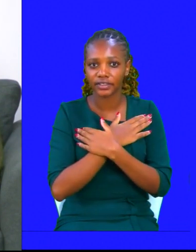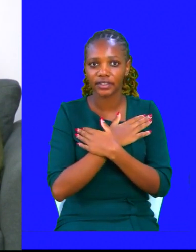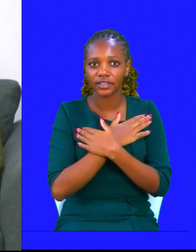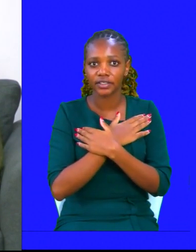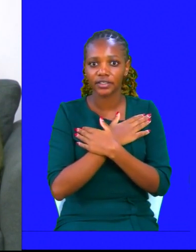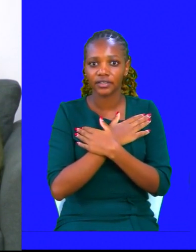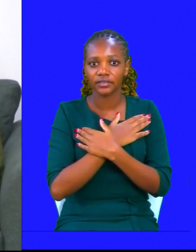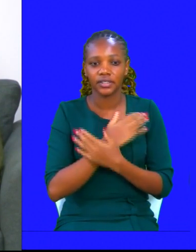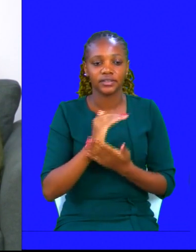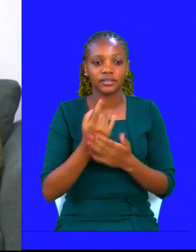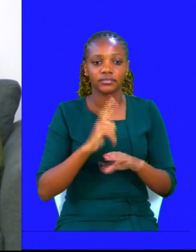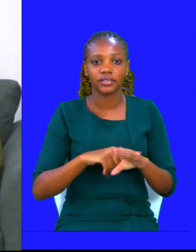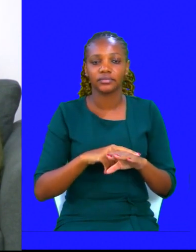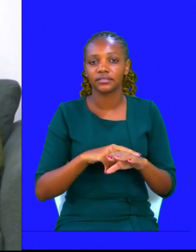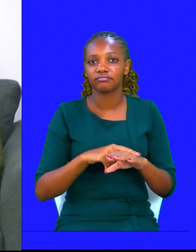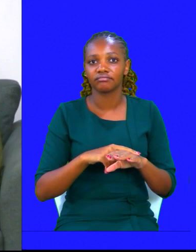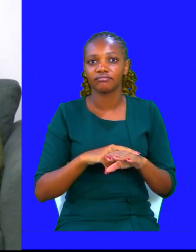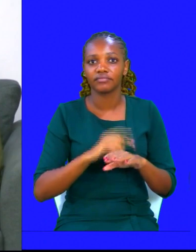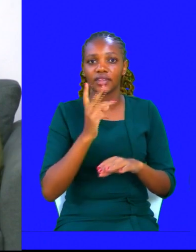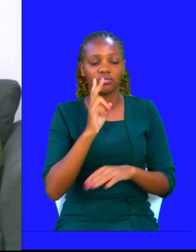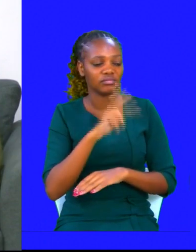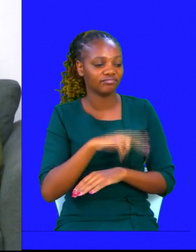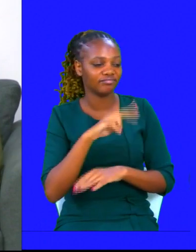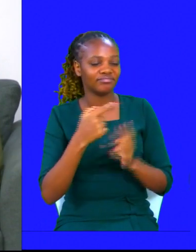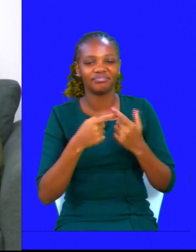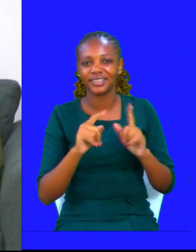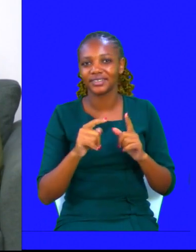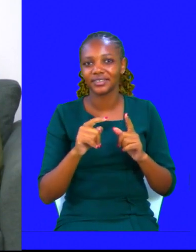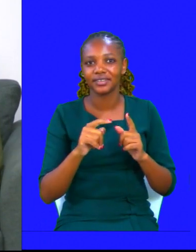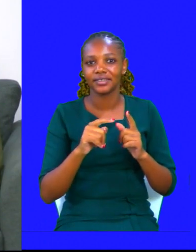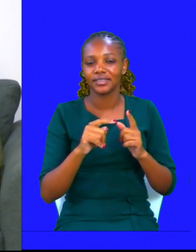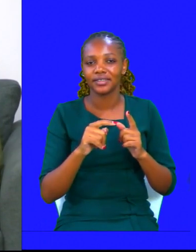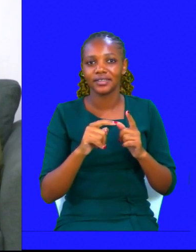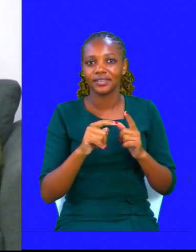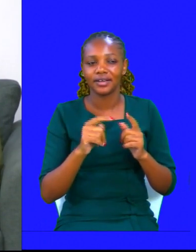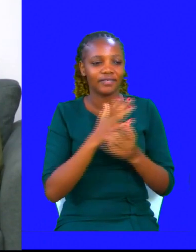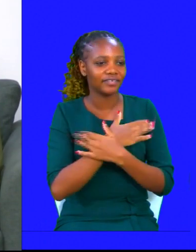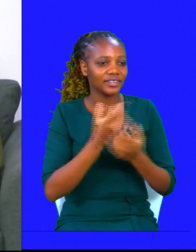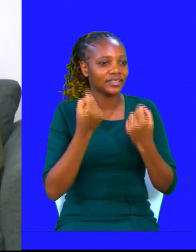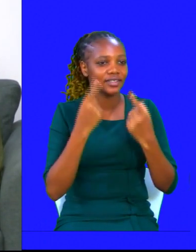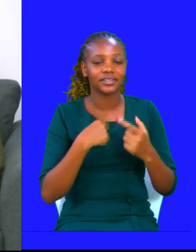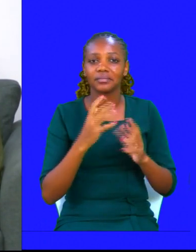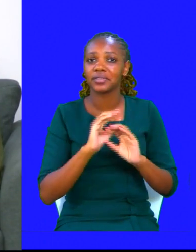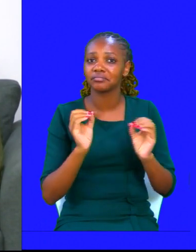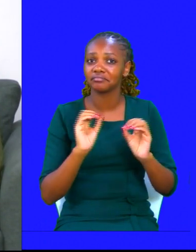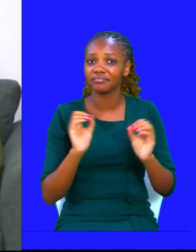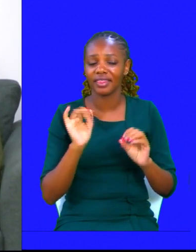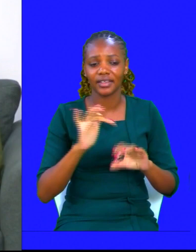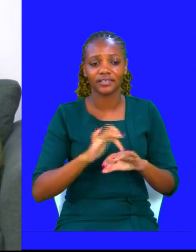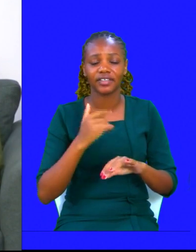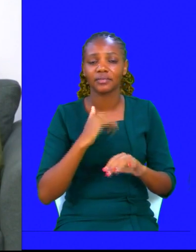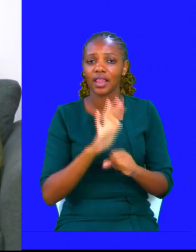they'll make fun of you in one way, but they don't really understand how them making fun of you is affecting you. And a bad thing about